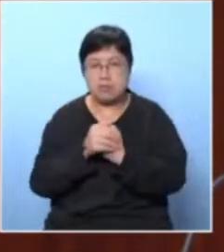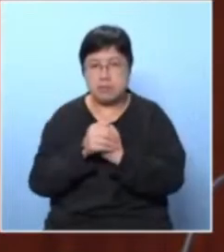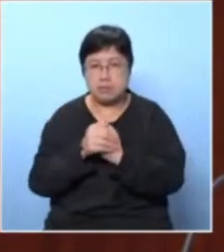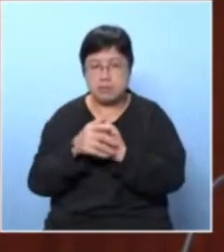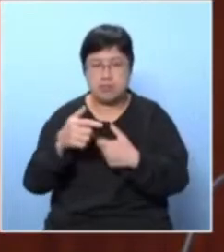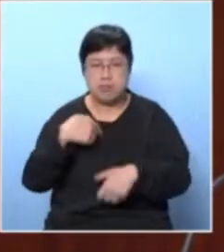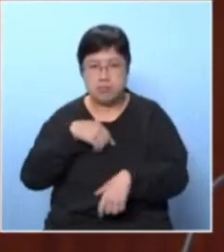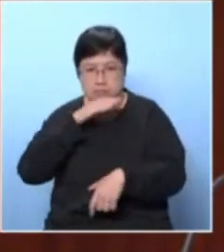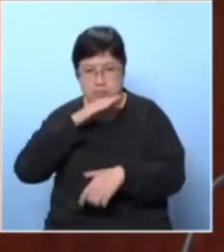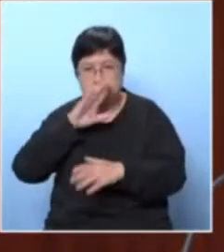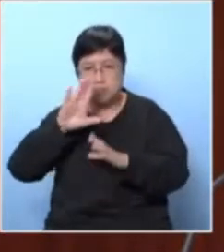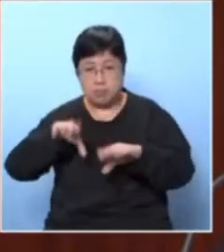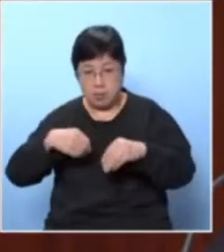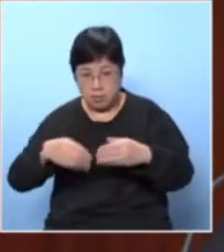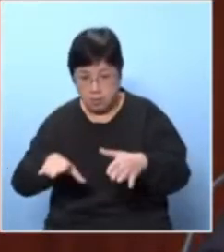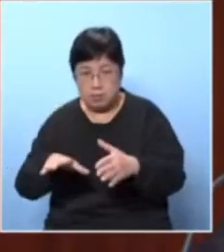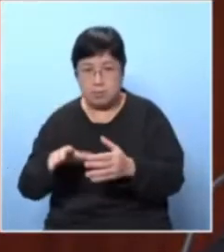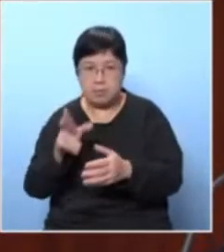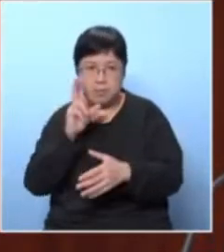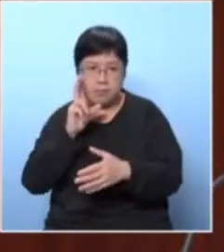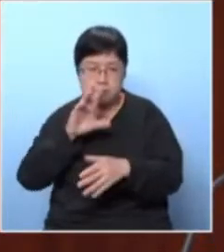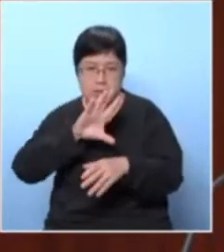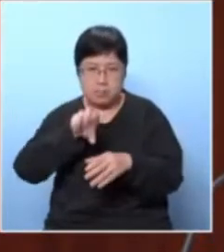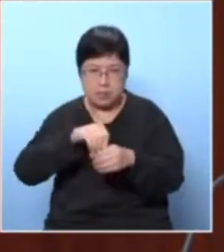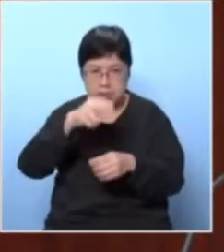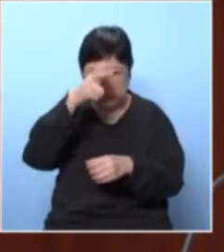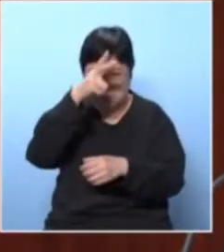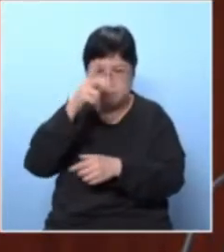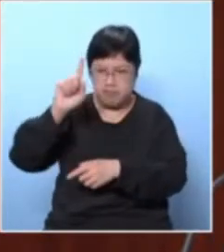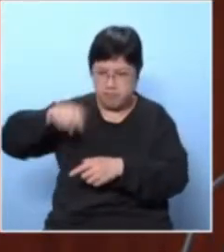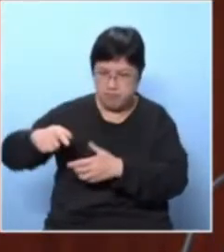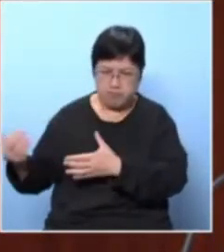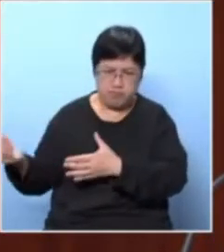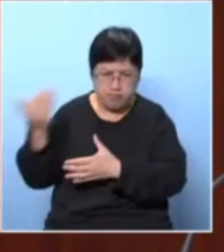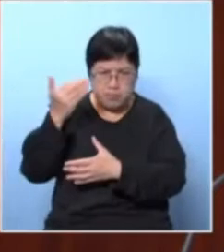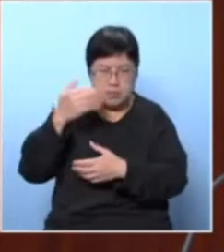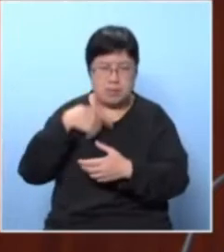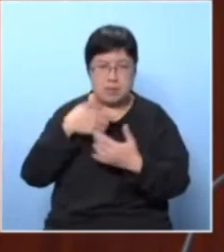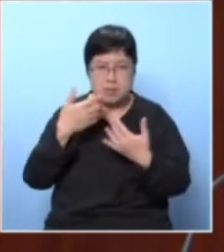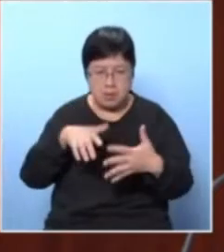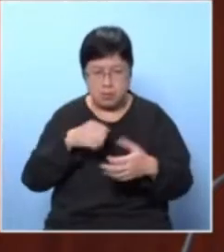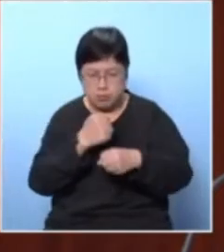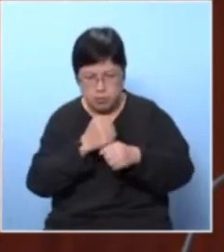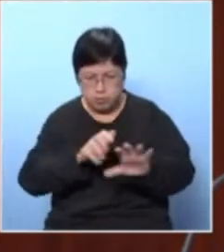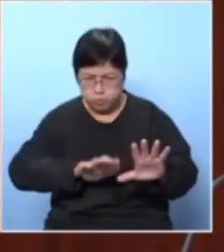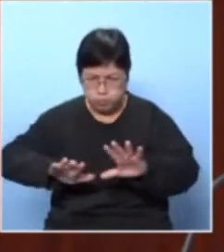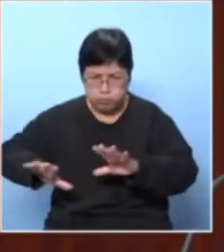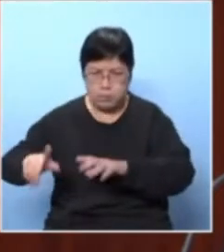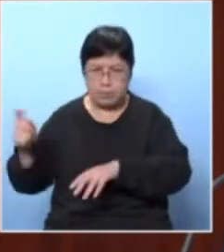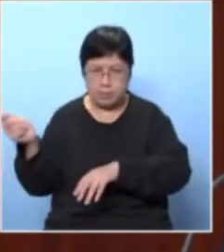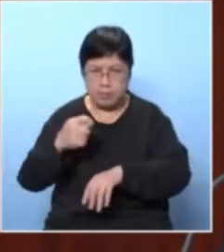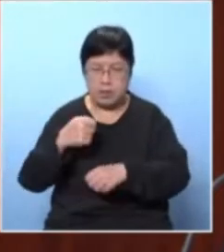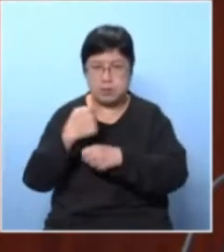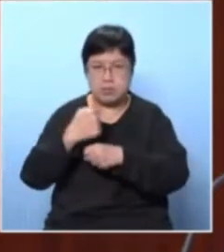staff mobilization and the short time it took to bring society back to normal.